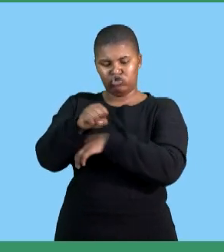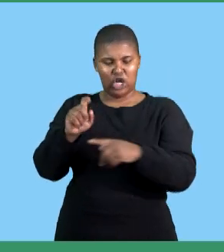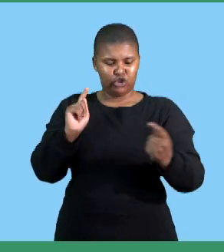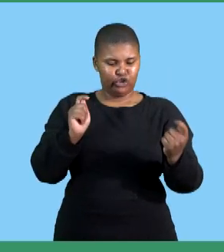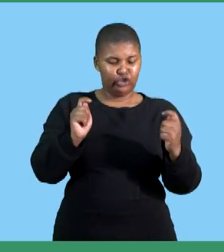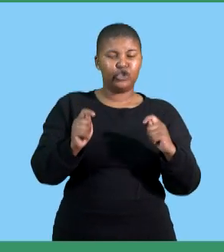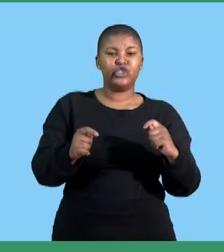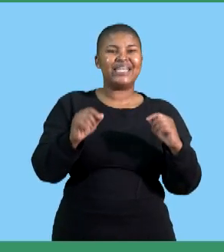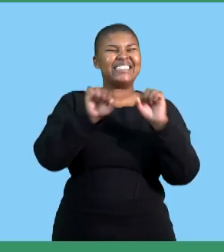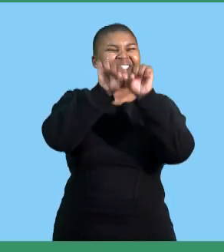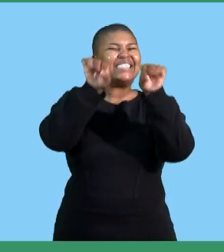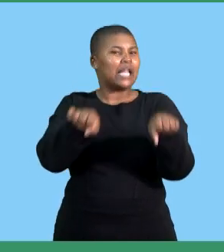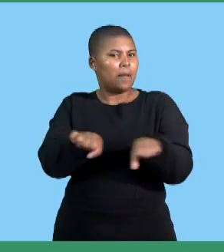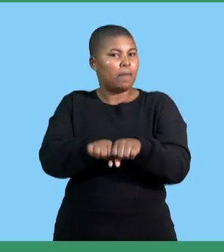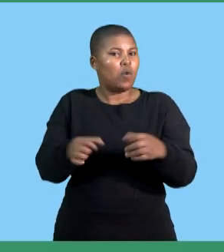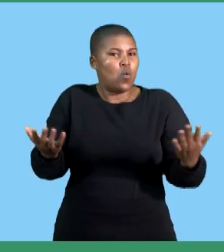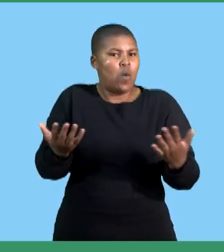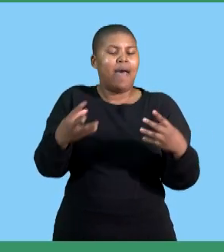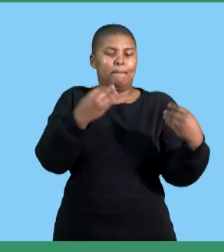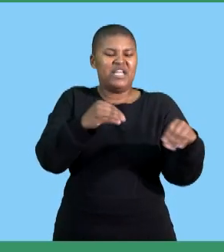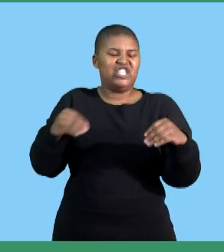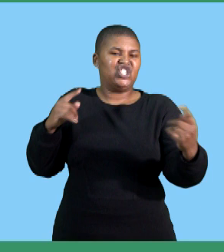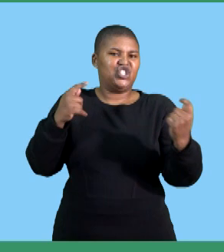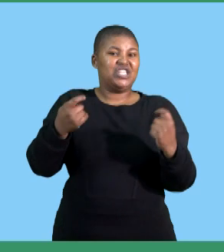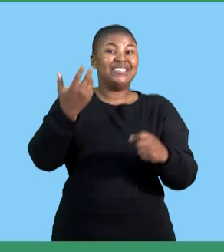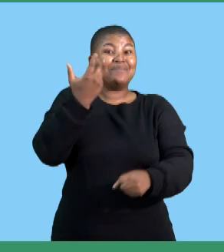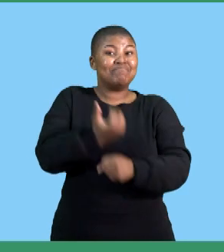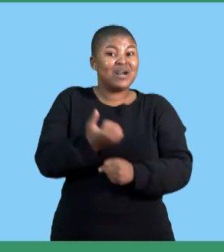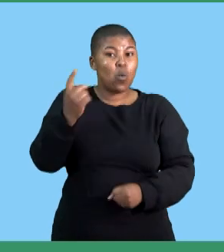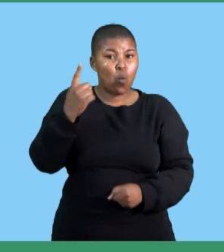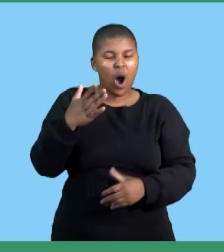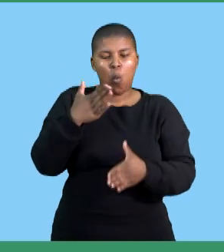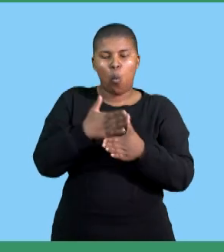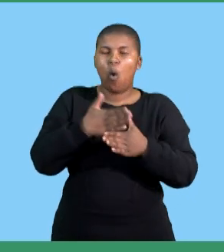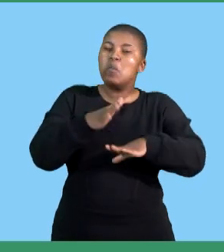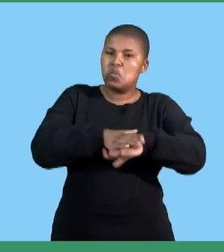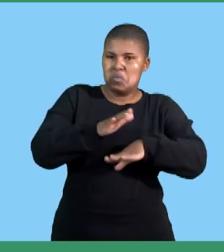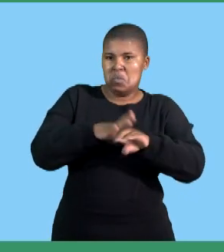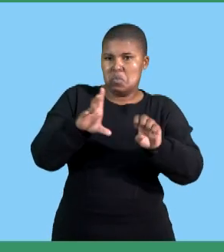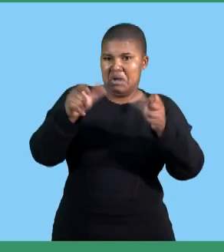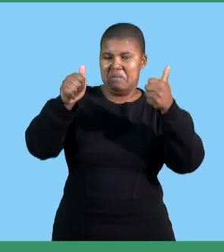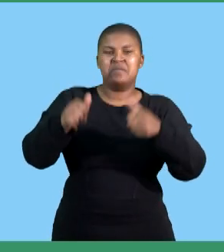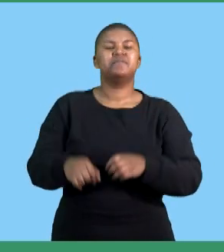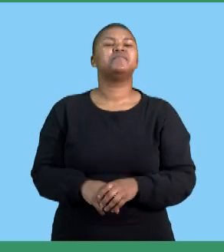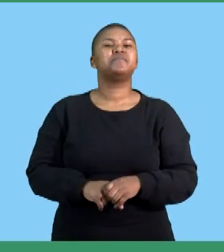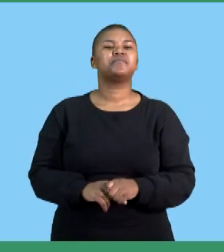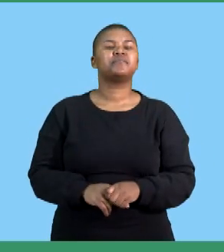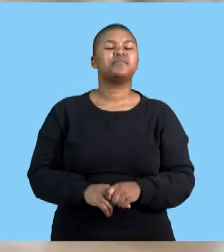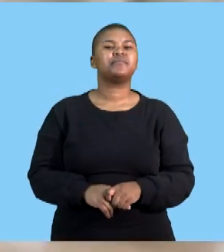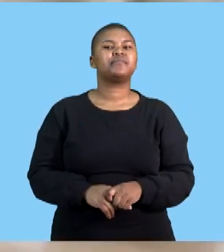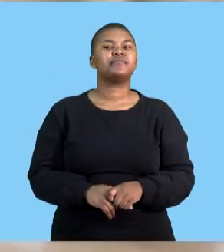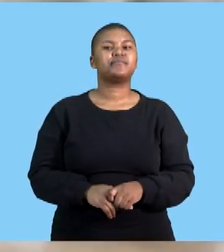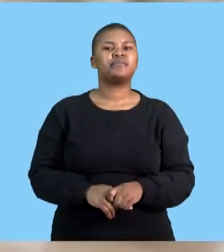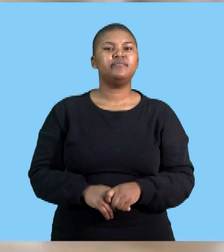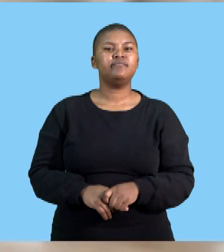a system in a new way to make it operate more efficiently. Now,